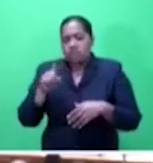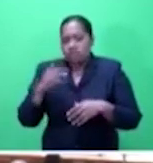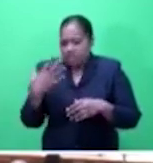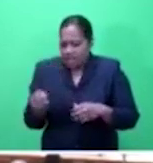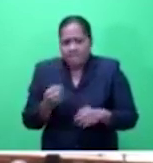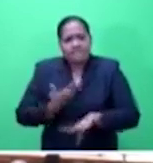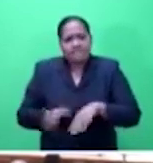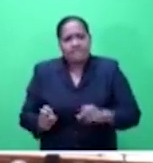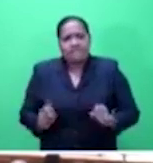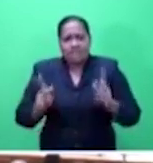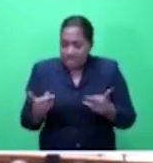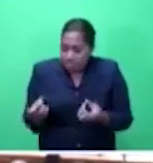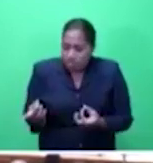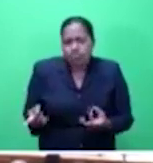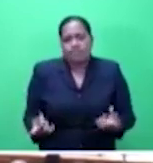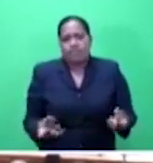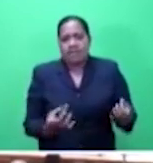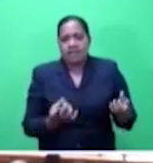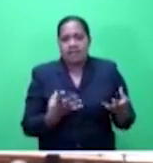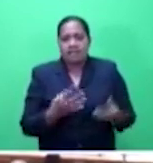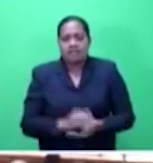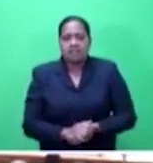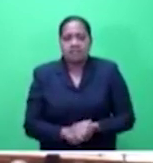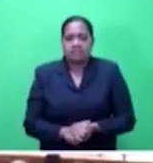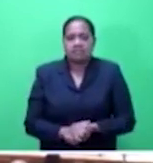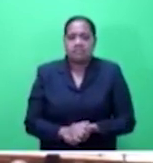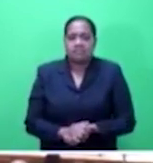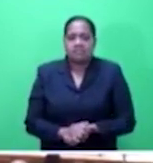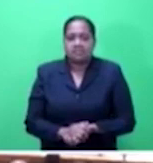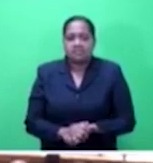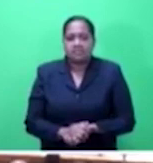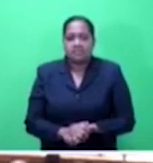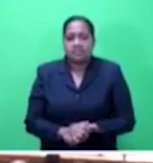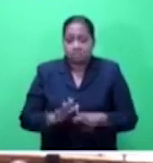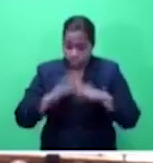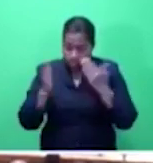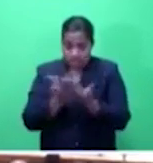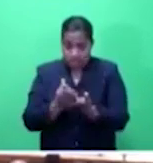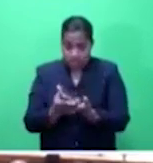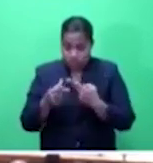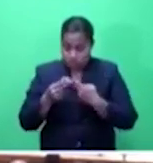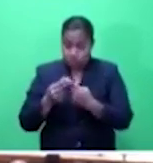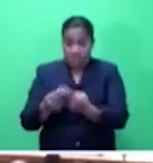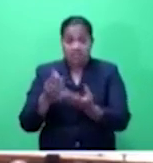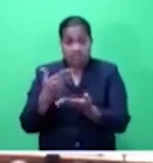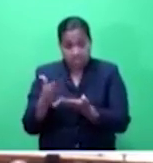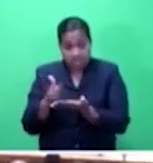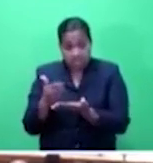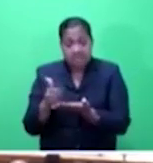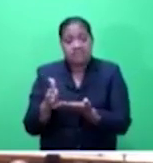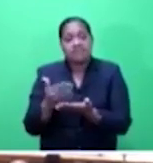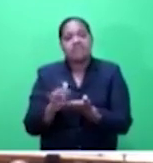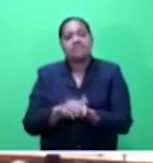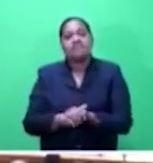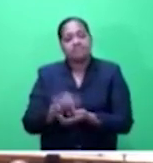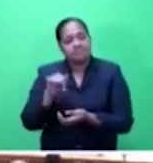for the inevitable end to this pandemic. Together with the Fiji National Provident Fund and our financial sector partners,